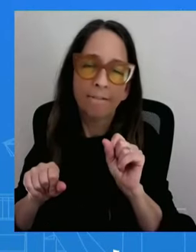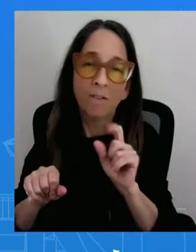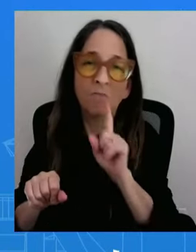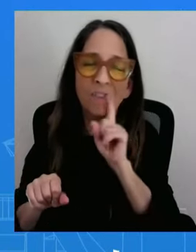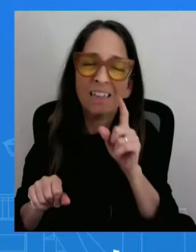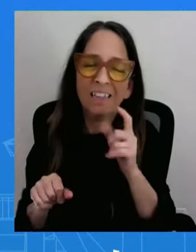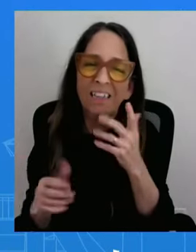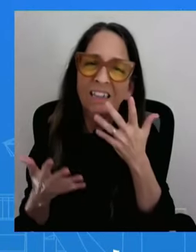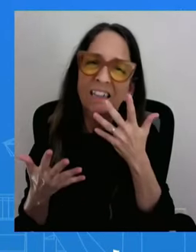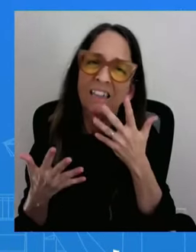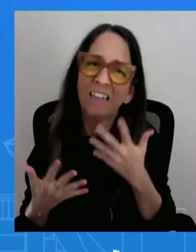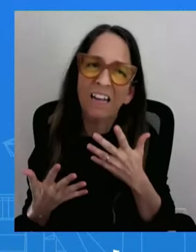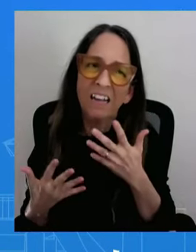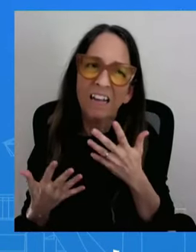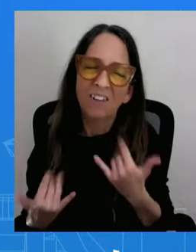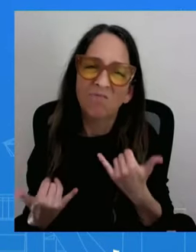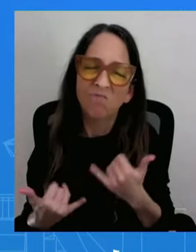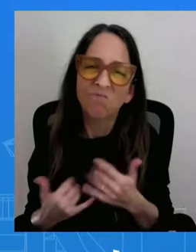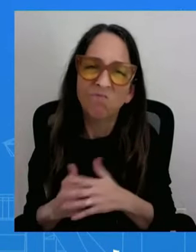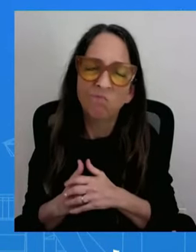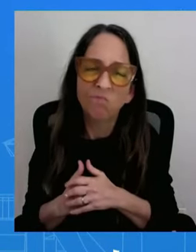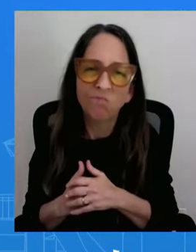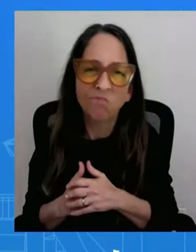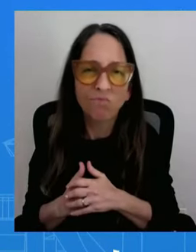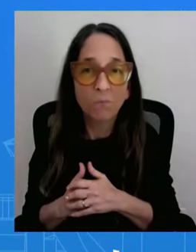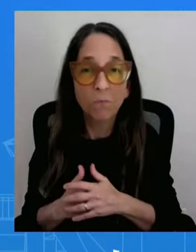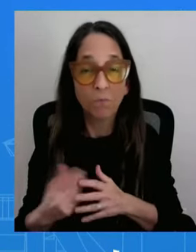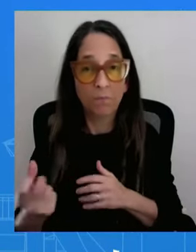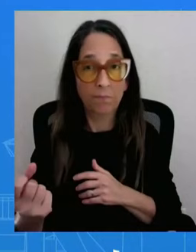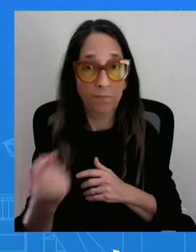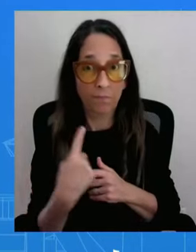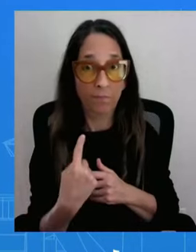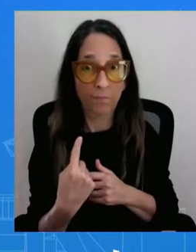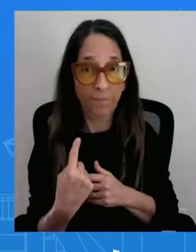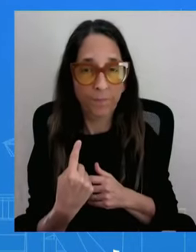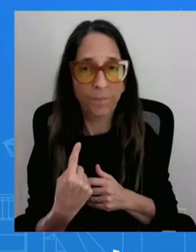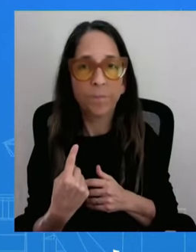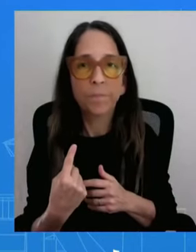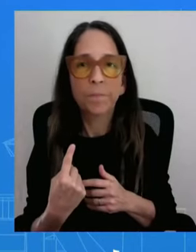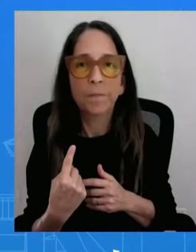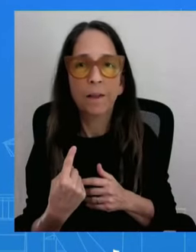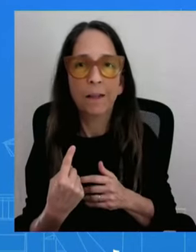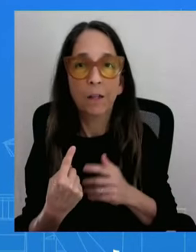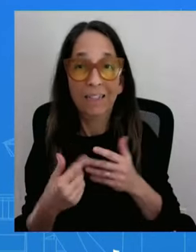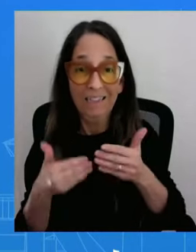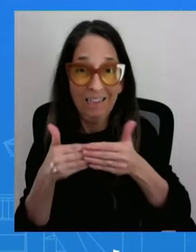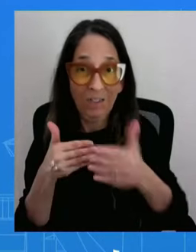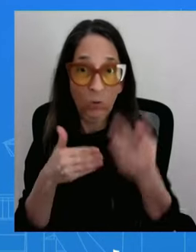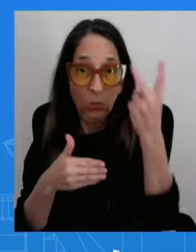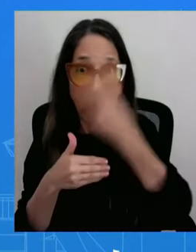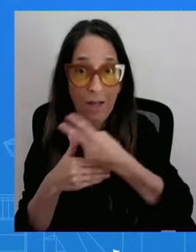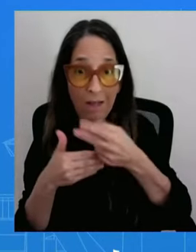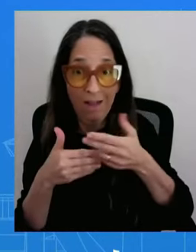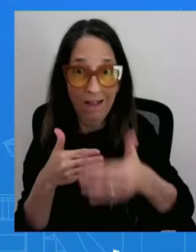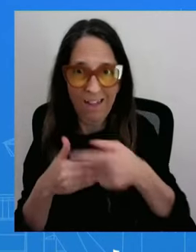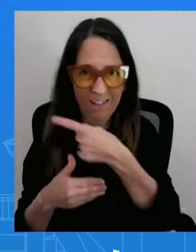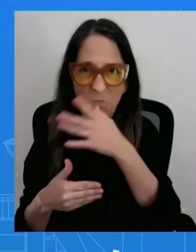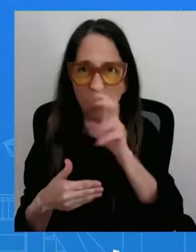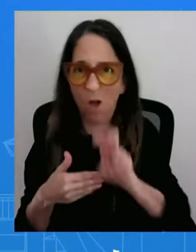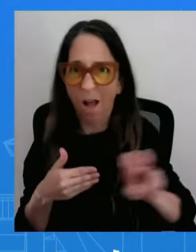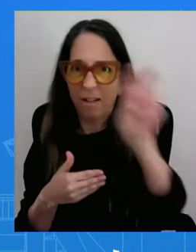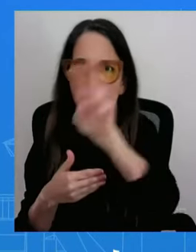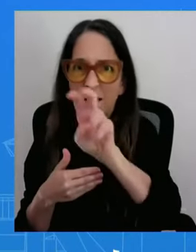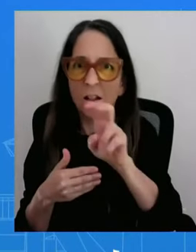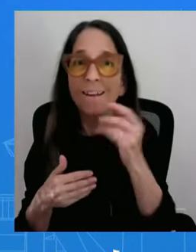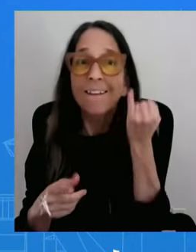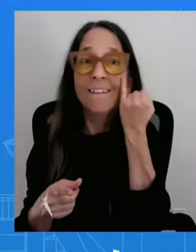to the President's travel the next two days, obviously these are different kinds of events that he might have been doing if he was still a candidate for a re-election. Can you talk about how the White House has sort